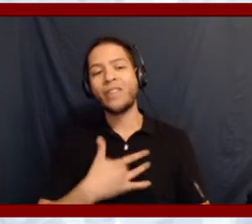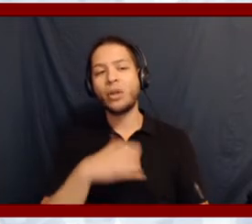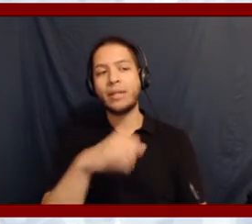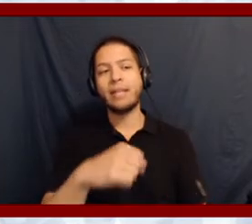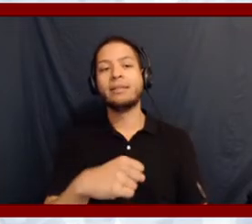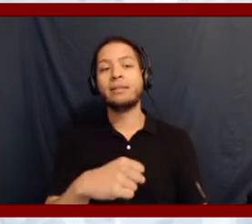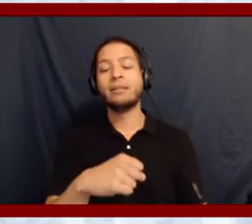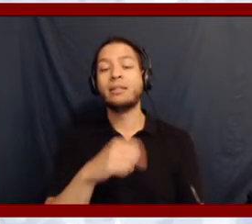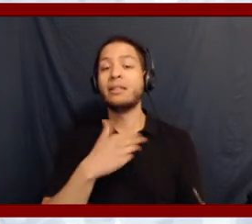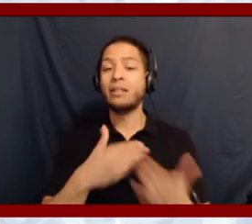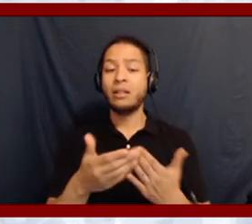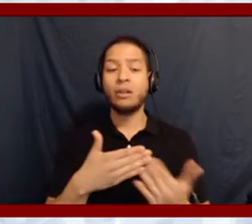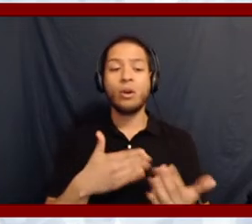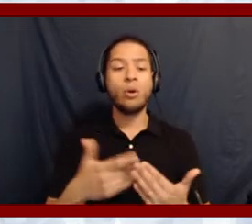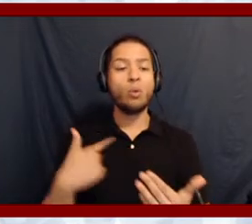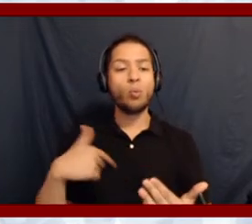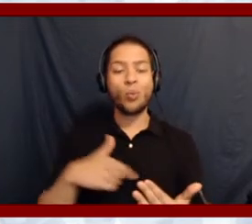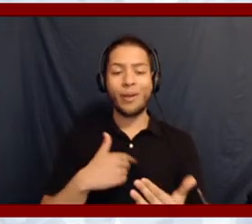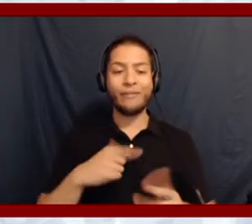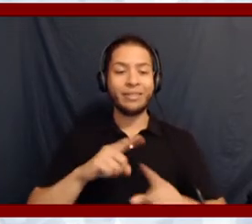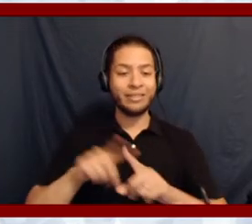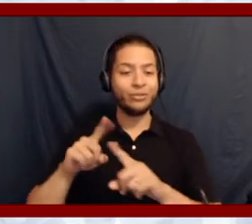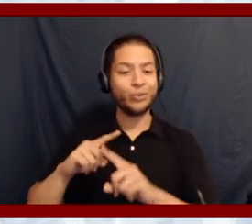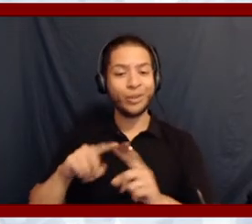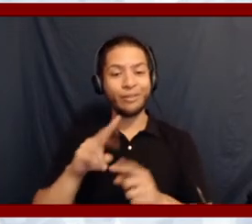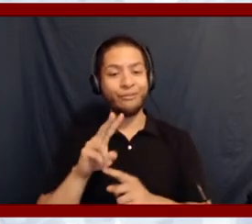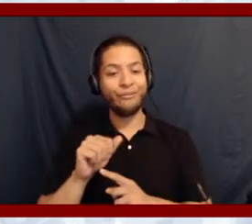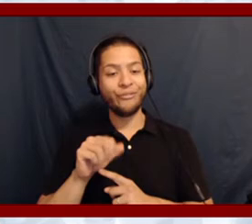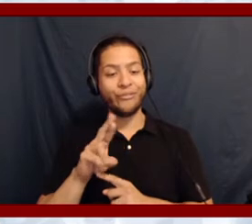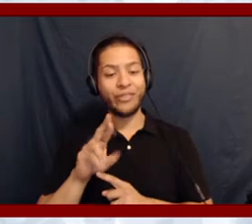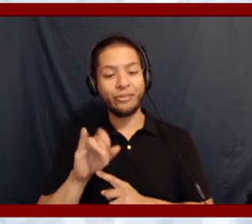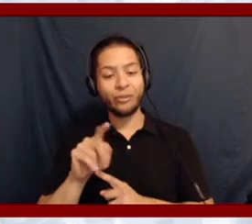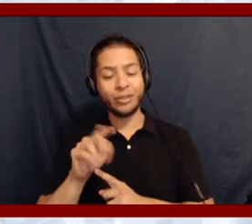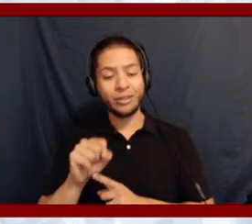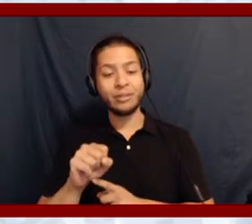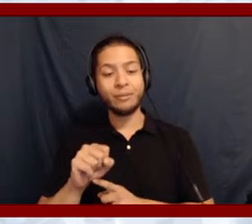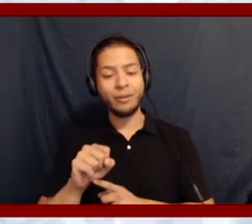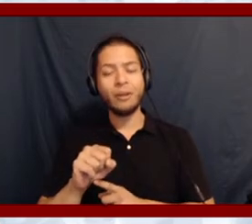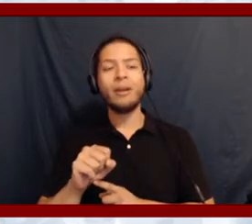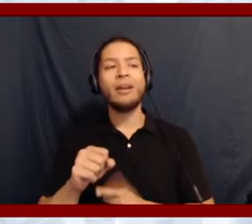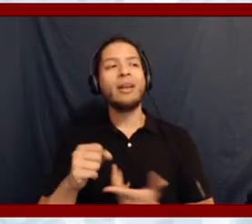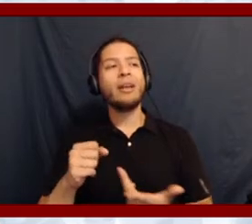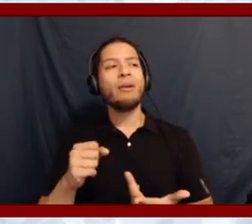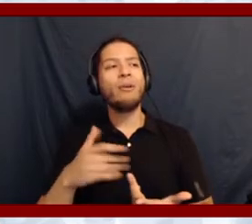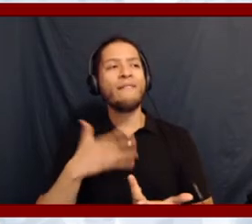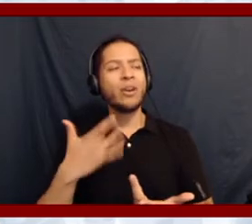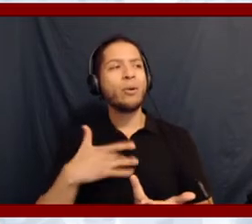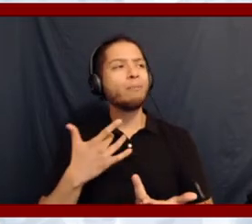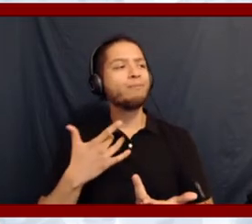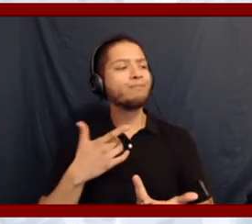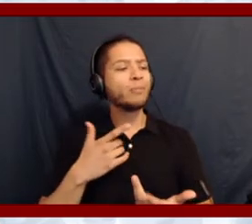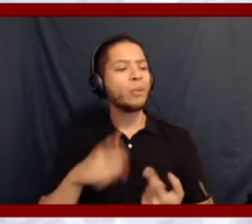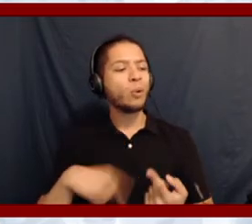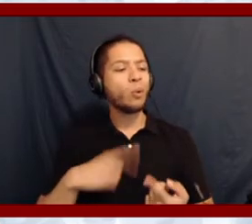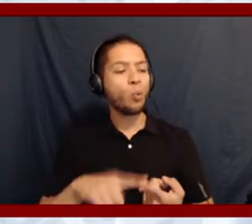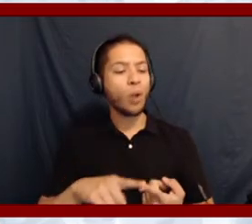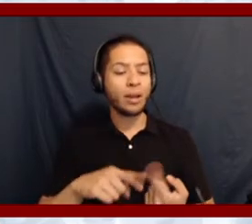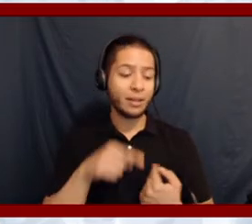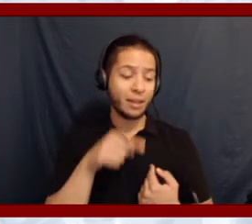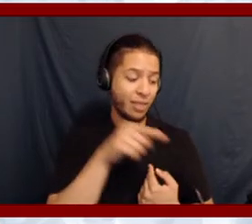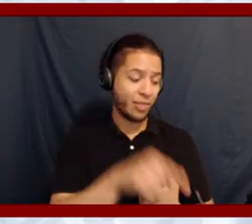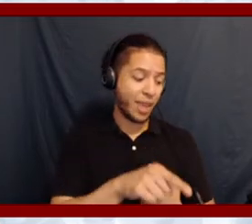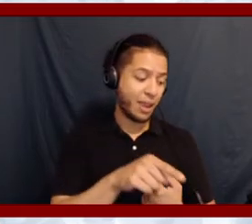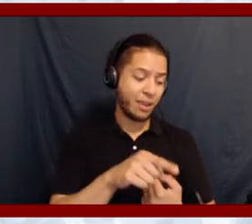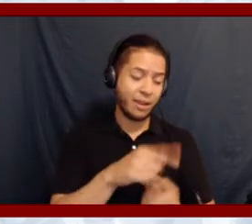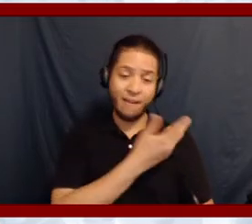different variants, we find that when you get a good enough response against the prototype virus, which is the virus